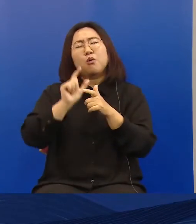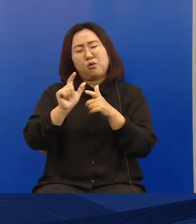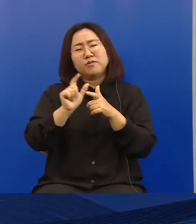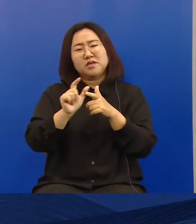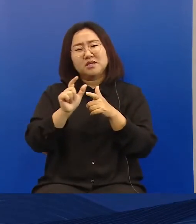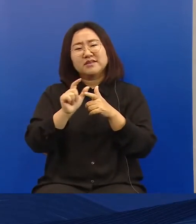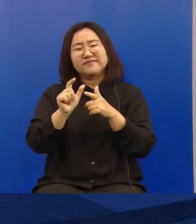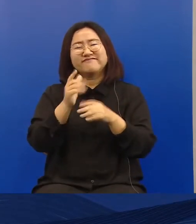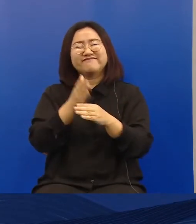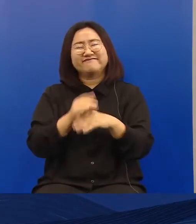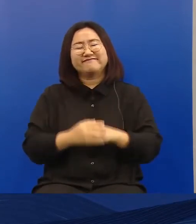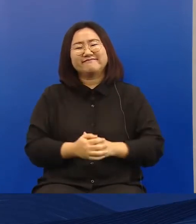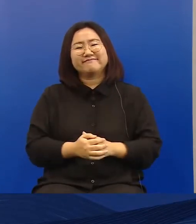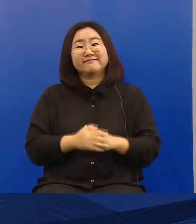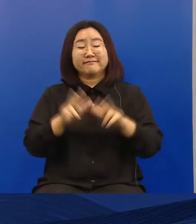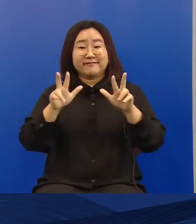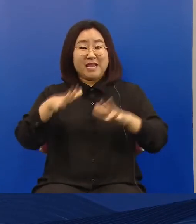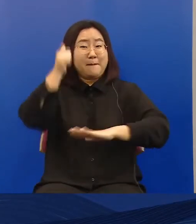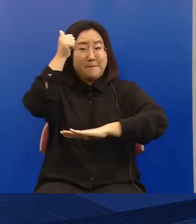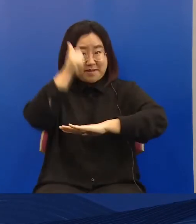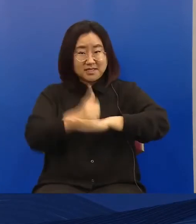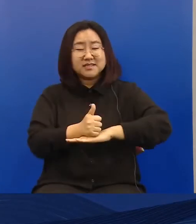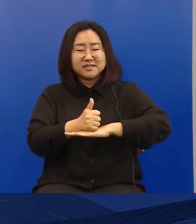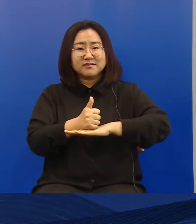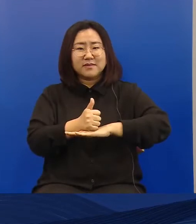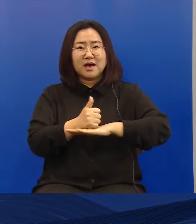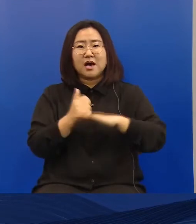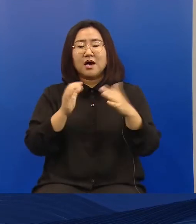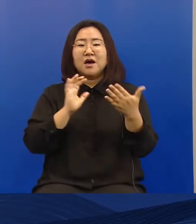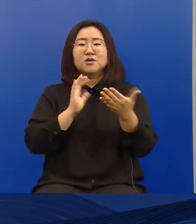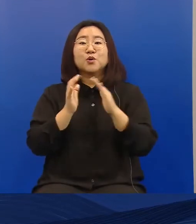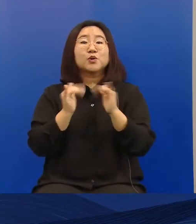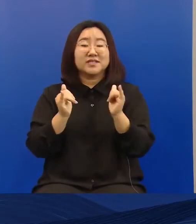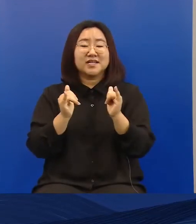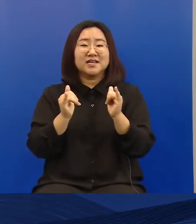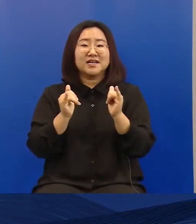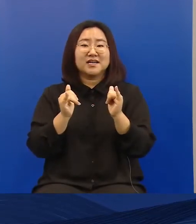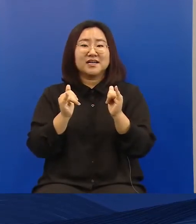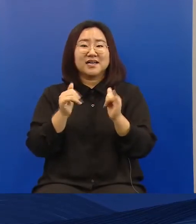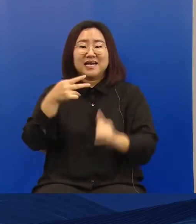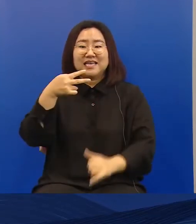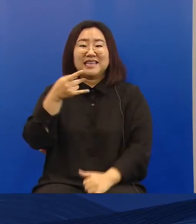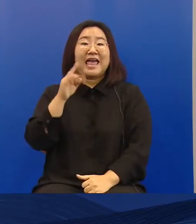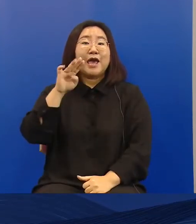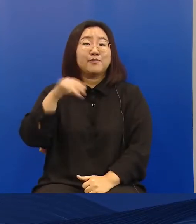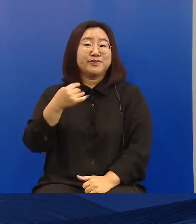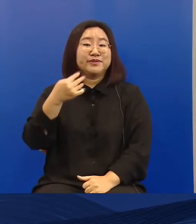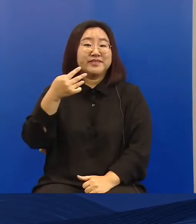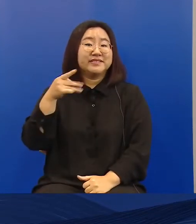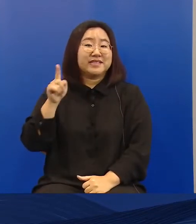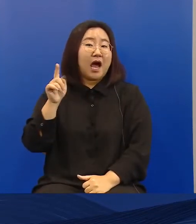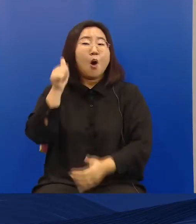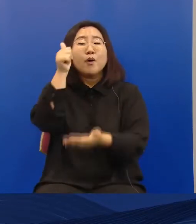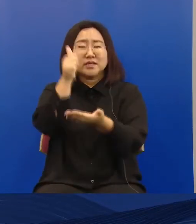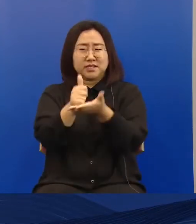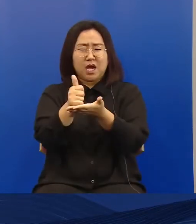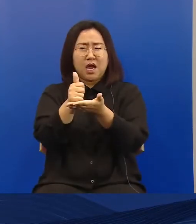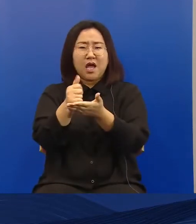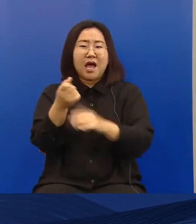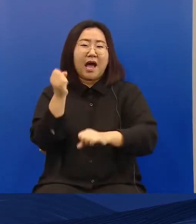And it was a great opportunity to think of the rights of people with hearing loss. Let's invite the